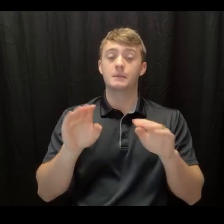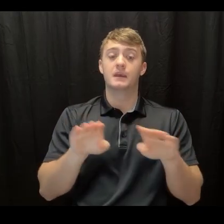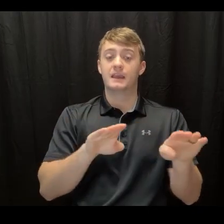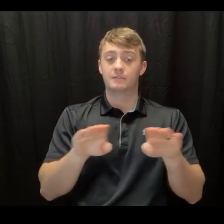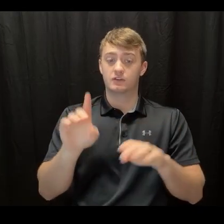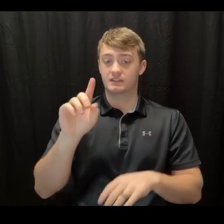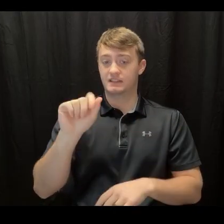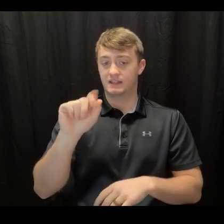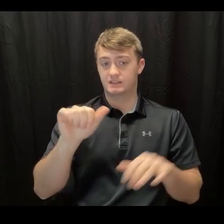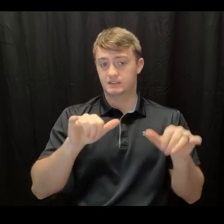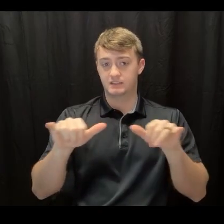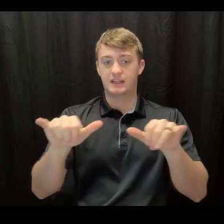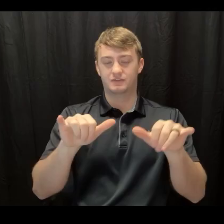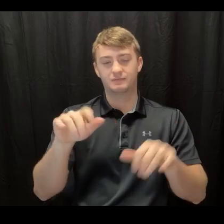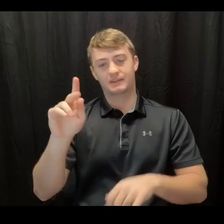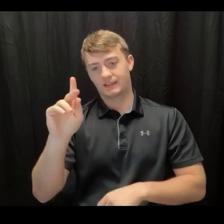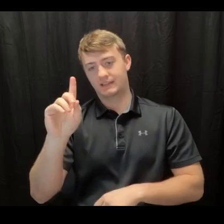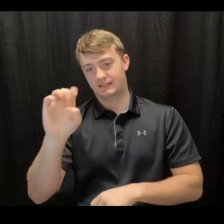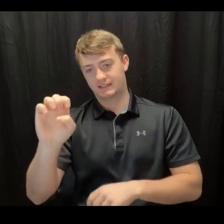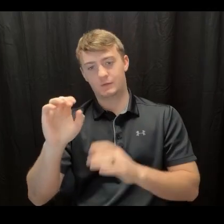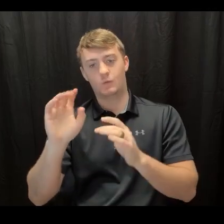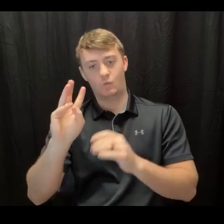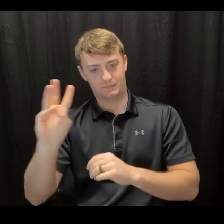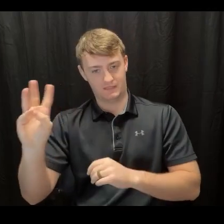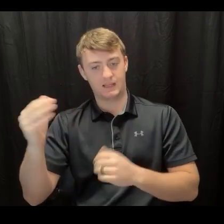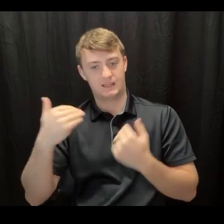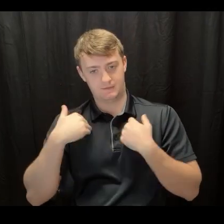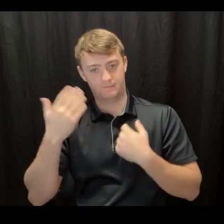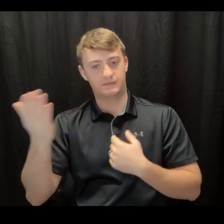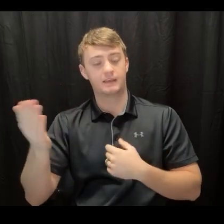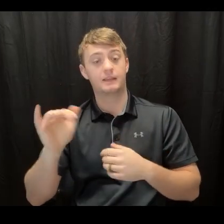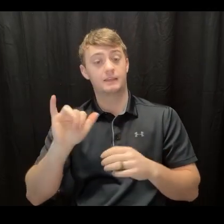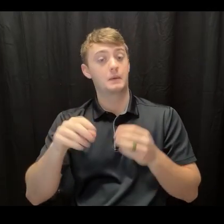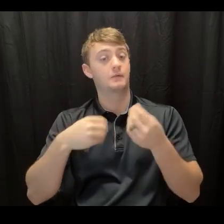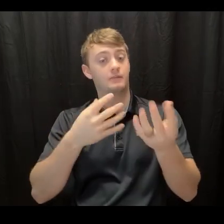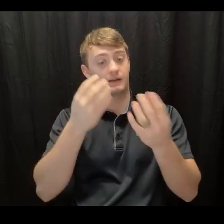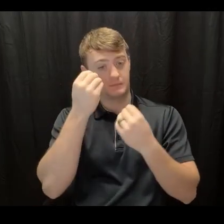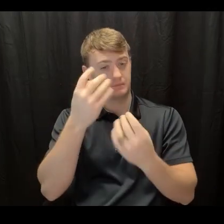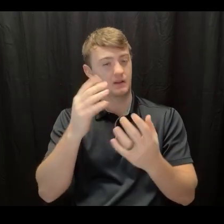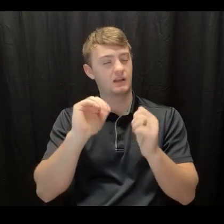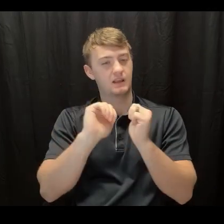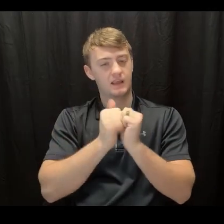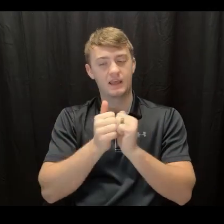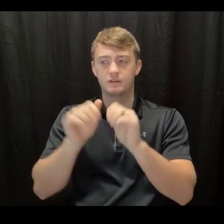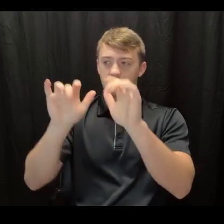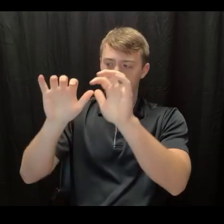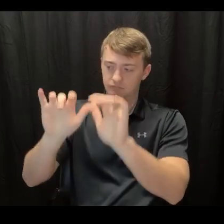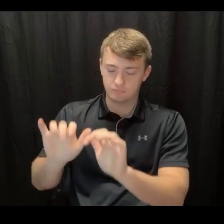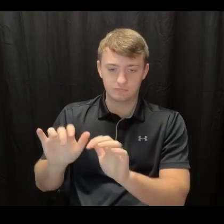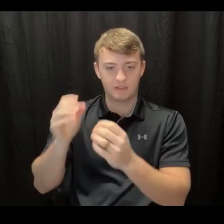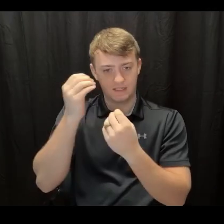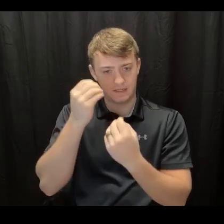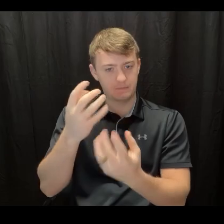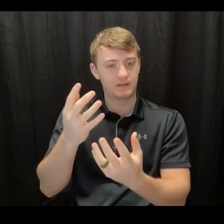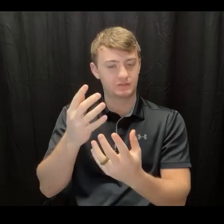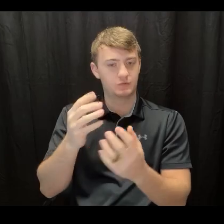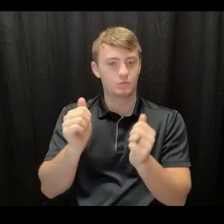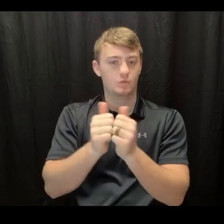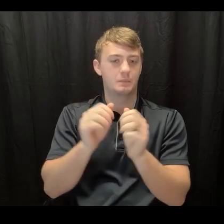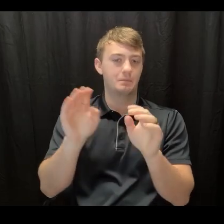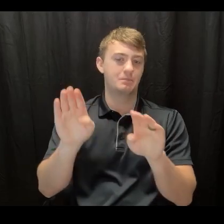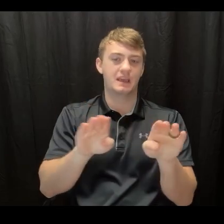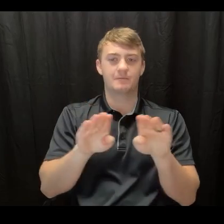data standards are on KDE's website, and this provides information about how to enter information in